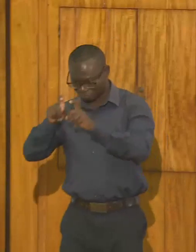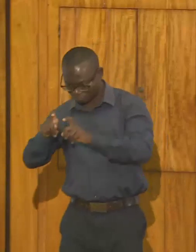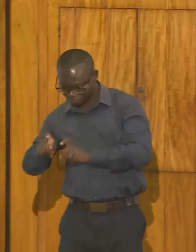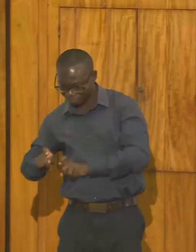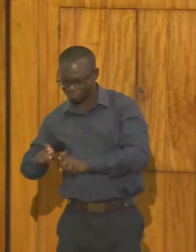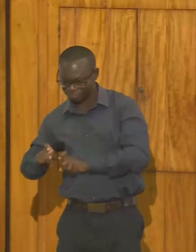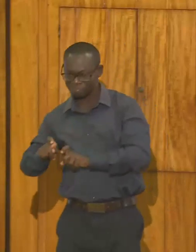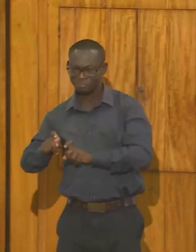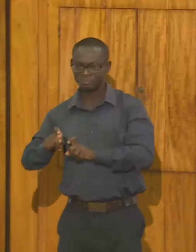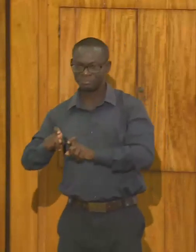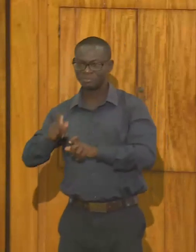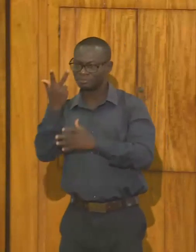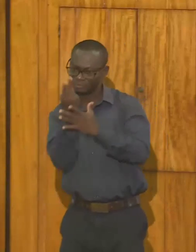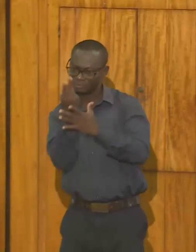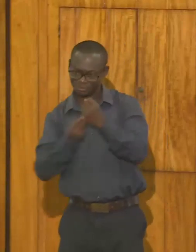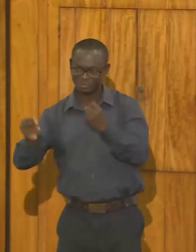the triple